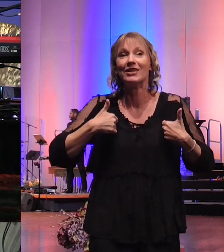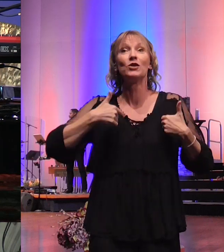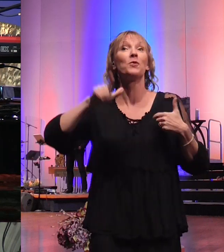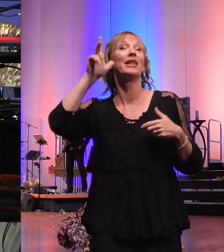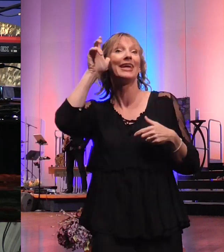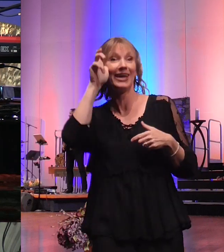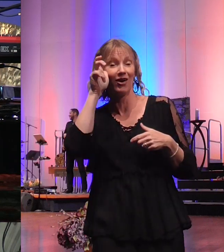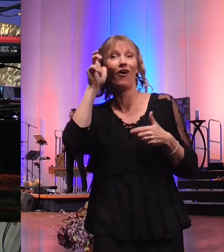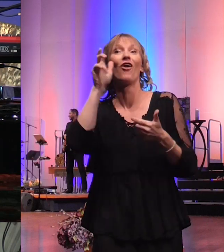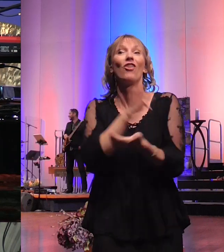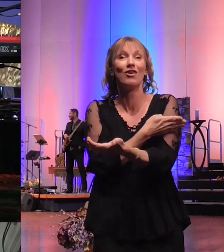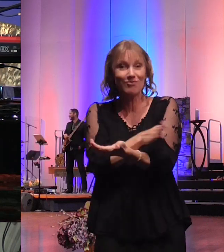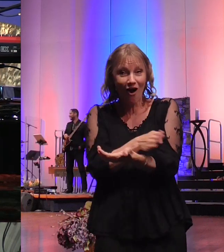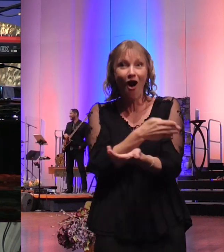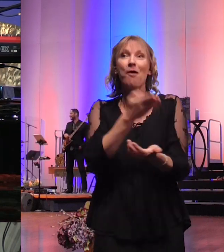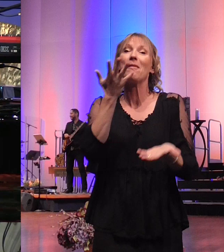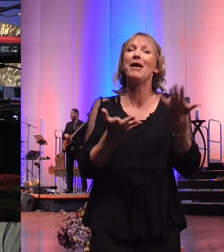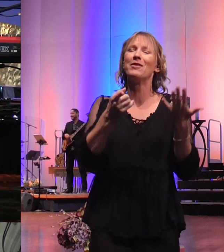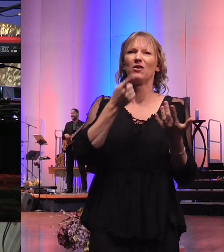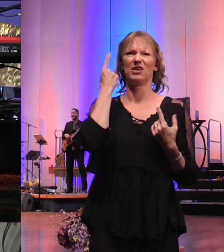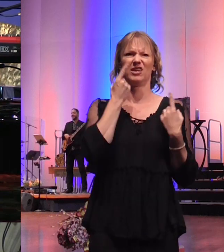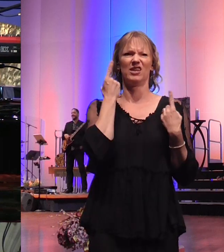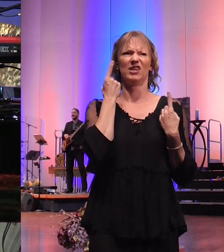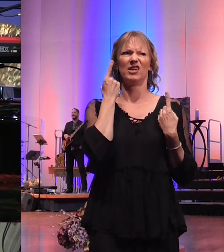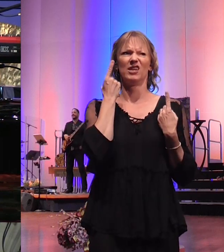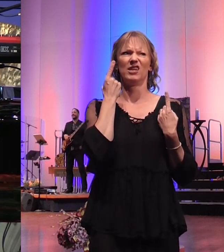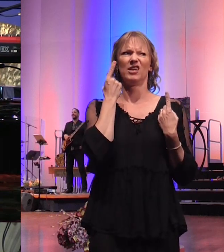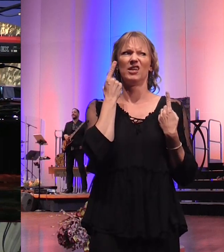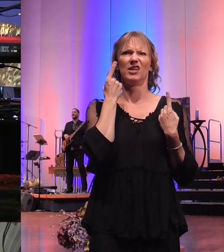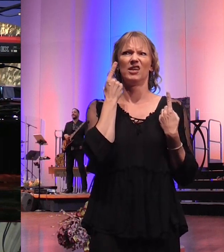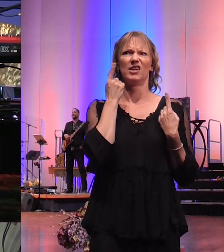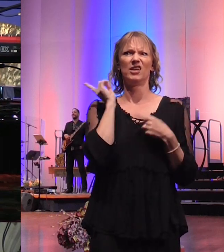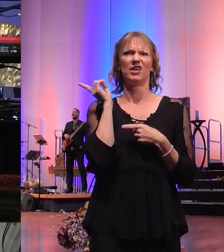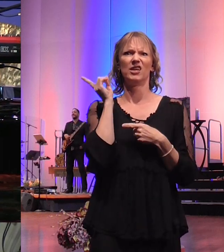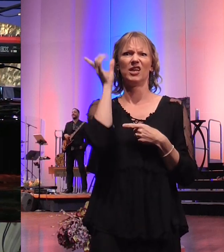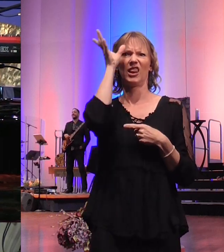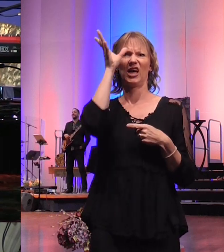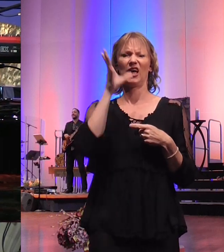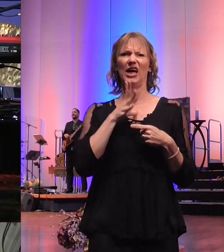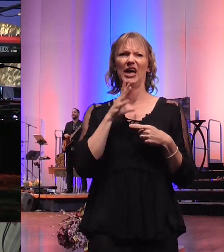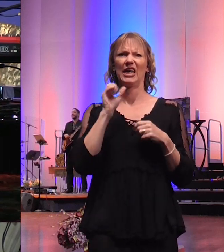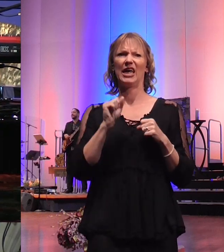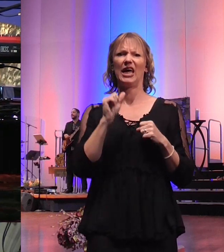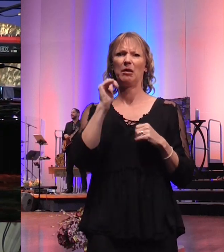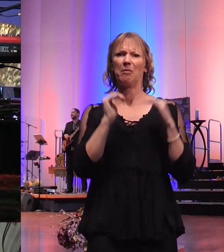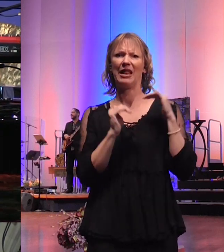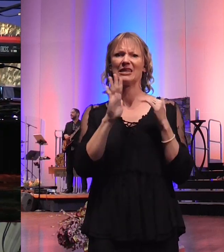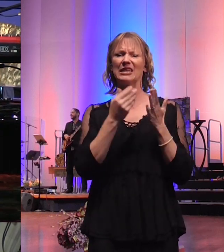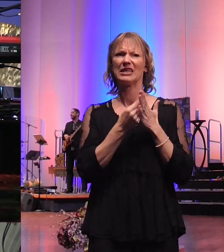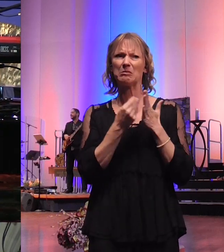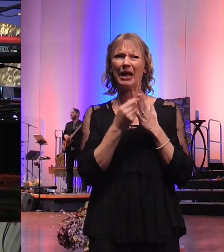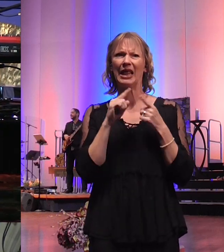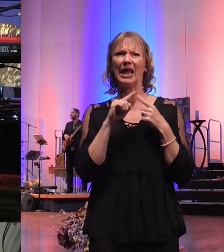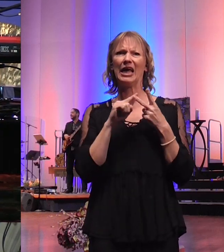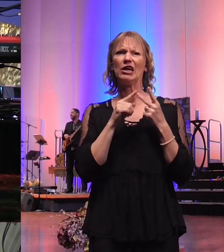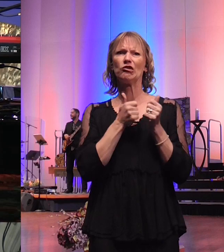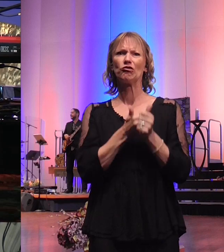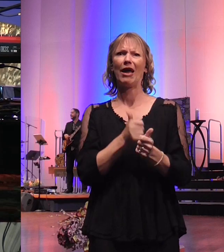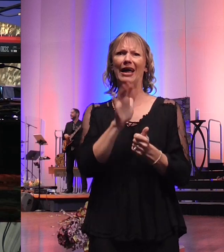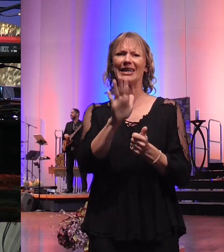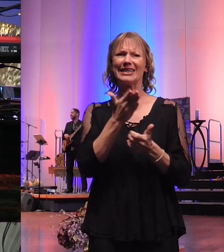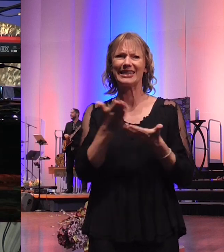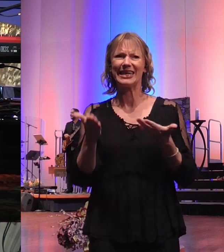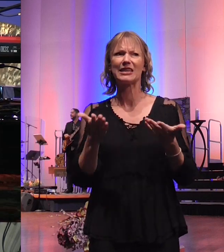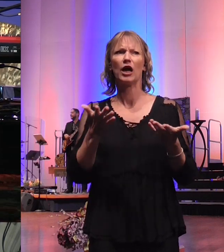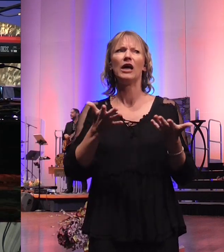this song, you might wonder whether I can balance a checkbook or keep track of anything in my life. And the answer is